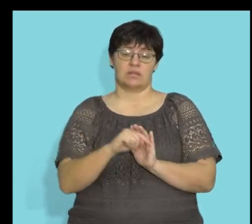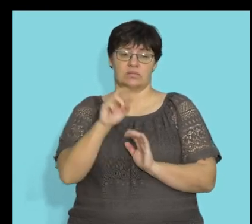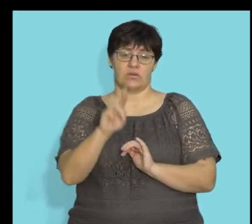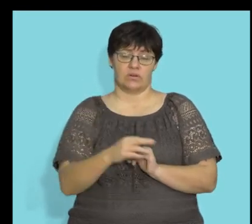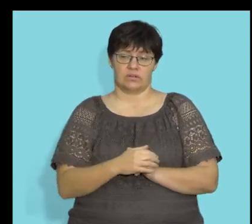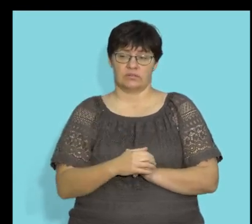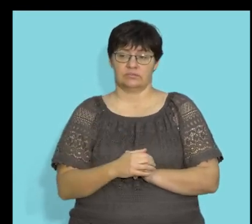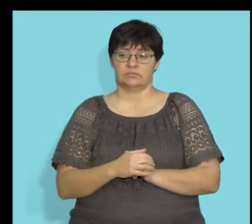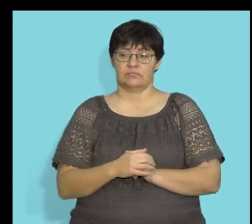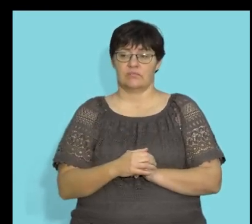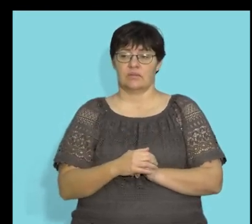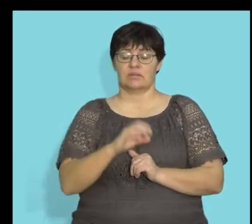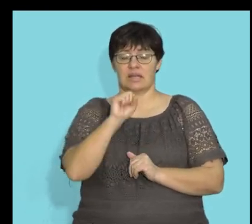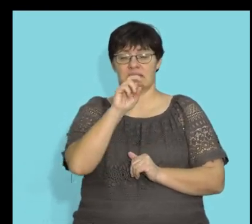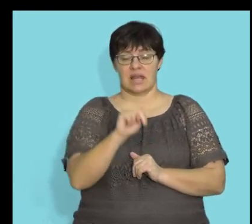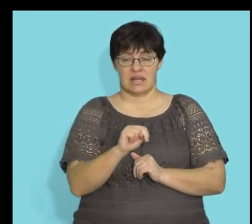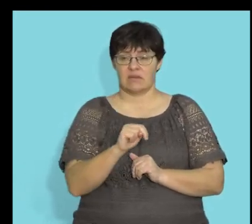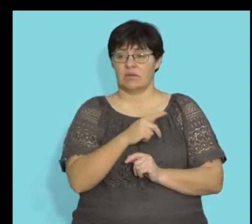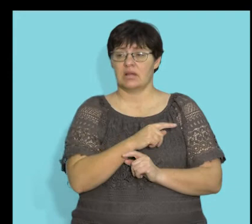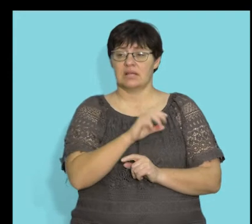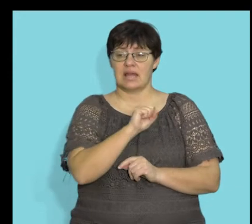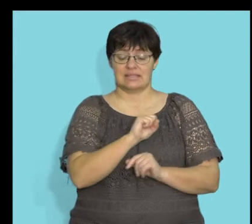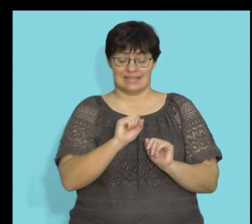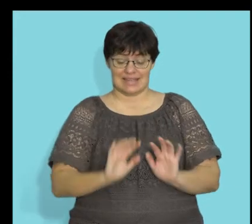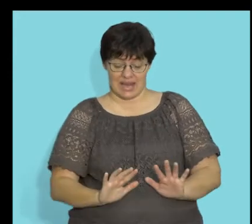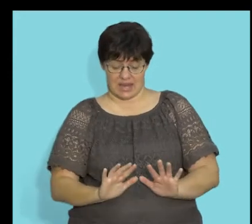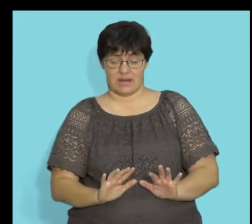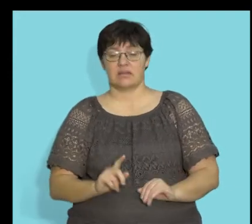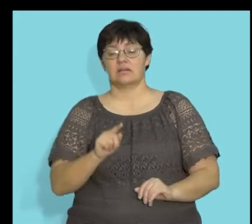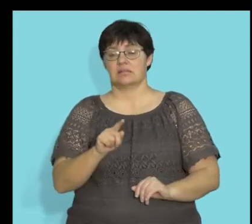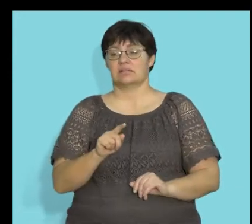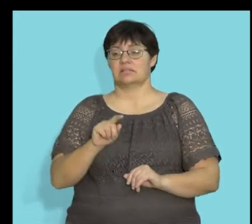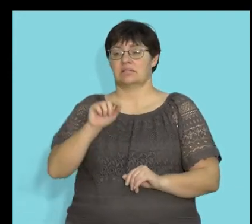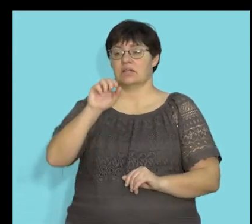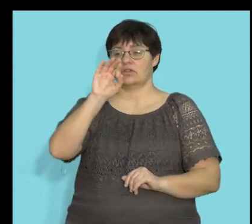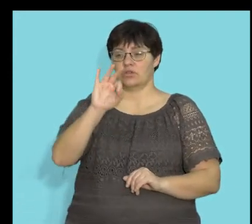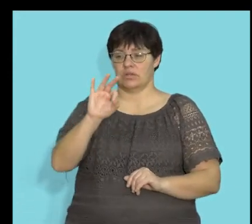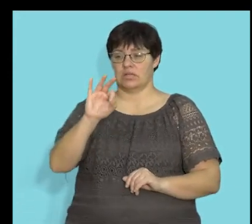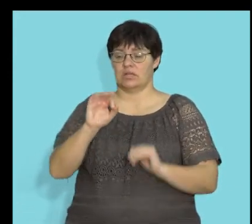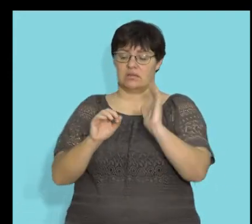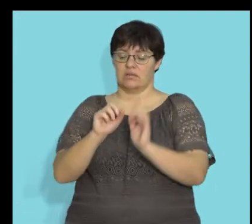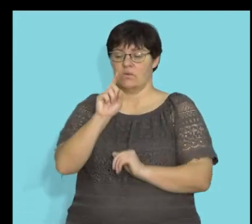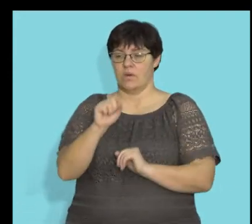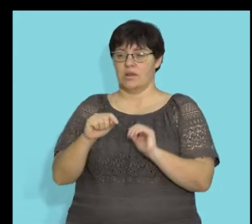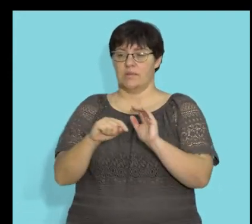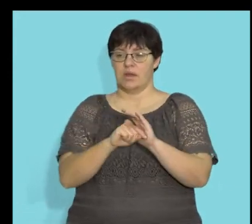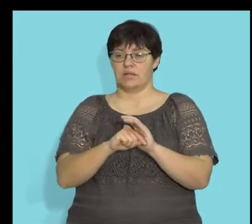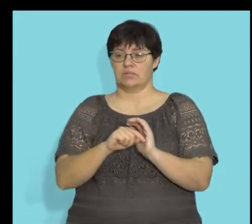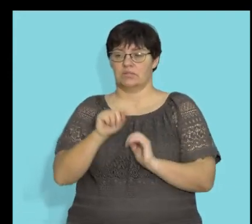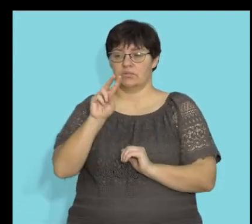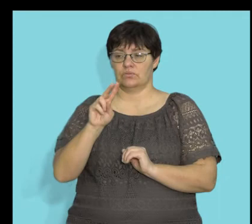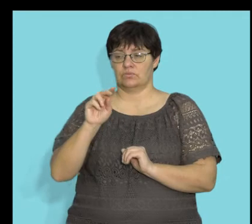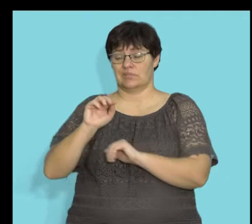So the sum of the first 10 terms, I'm going to substitute in my A, which is 3. I'm going to have 1 minus 2 to the power of